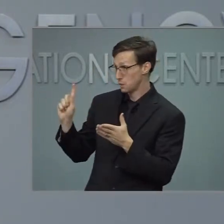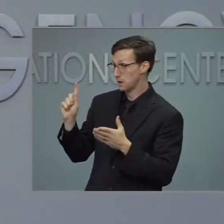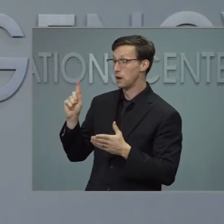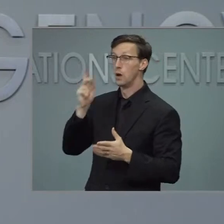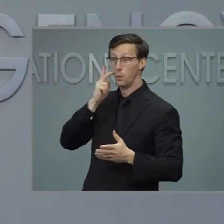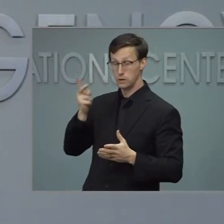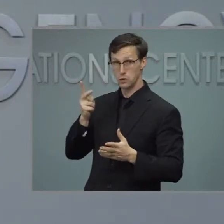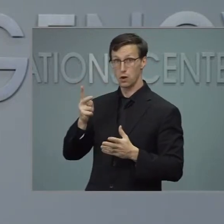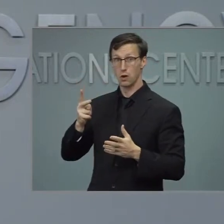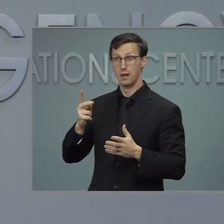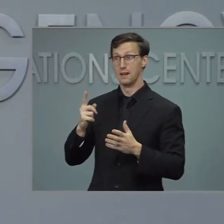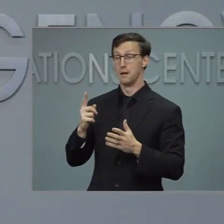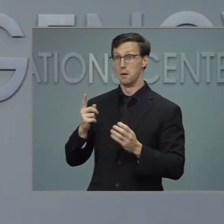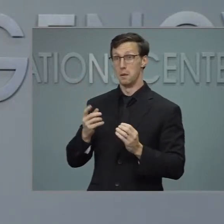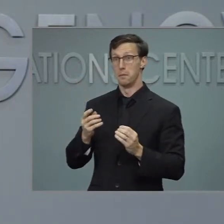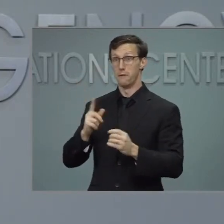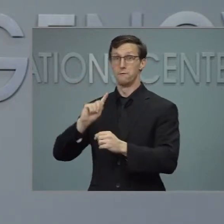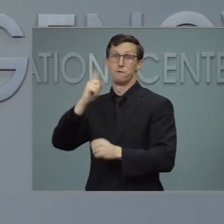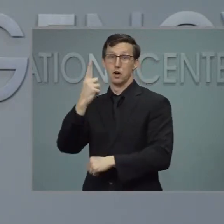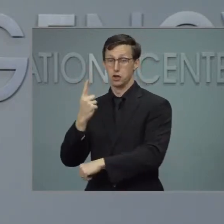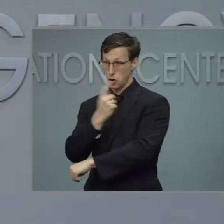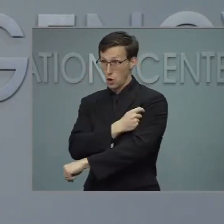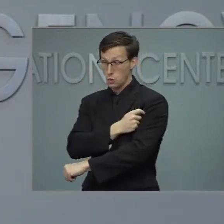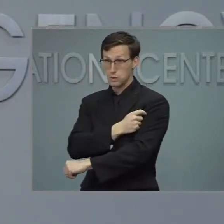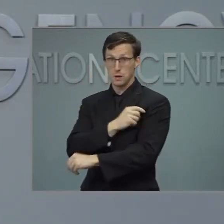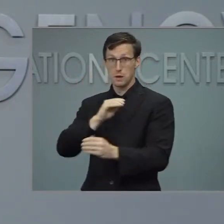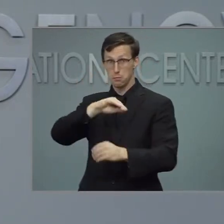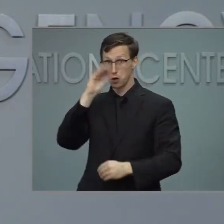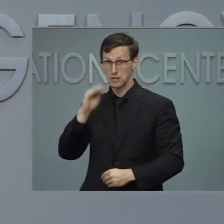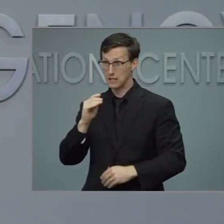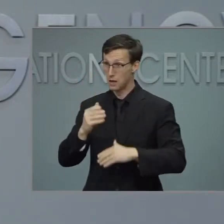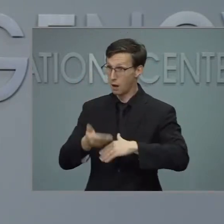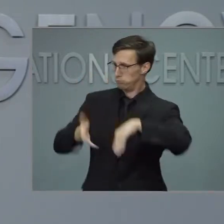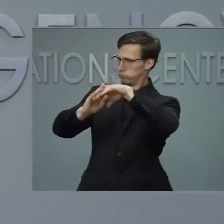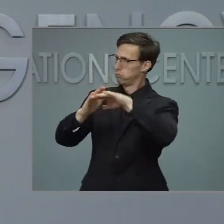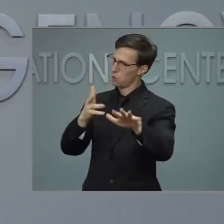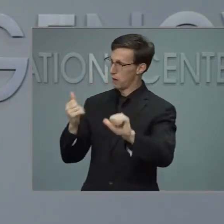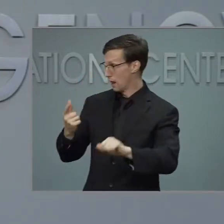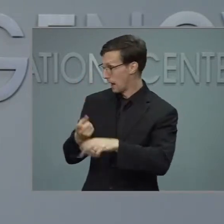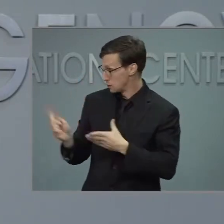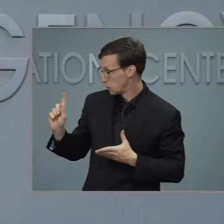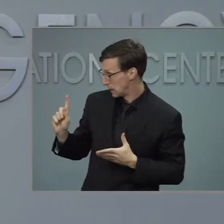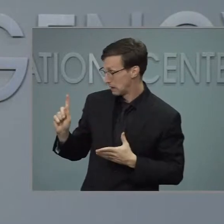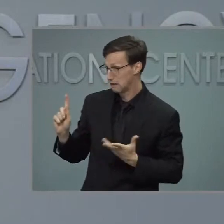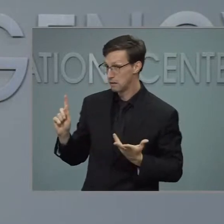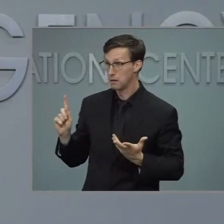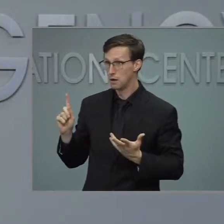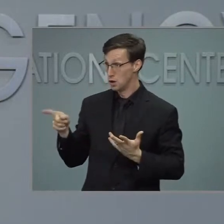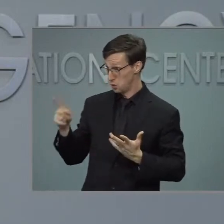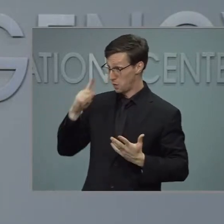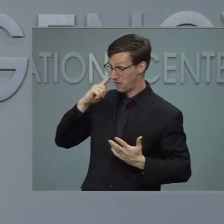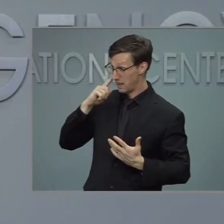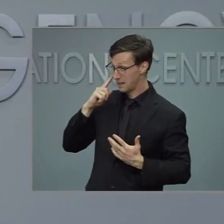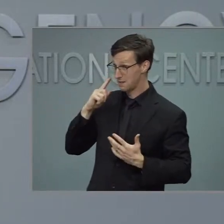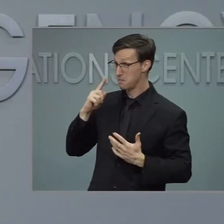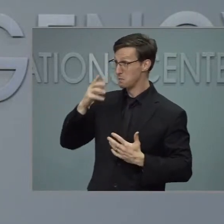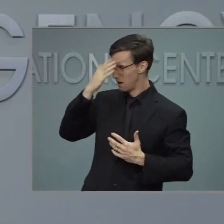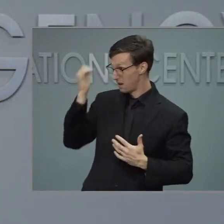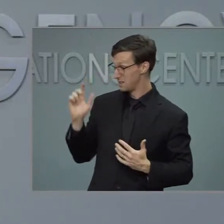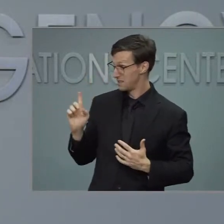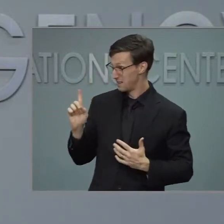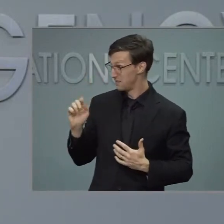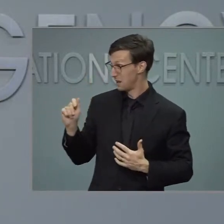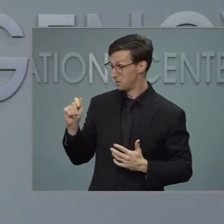doses of the vaccine people were receiving. We haven't really seen anything like that in a few months since more people became eligible. Do you think it's concern about the Delta variant